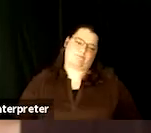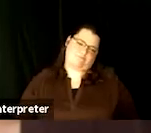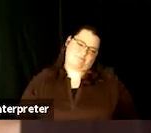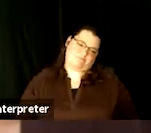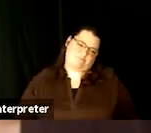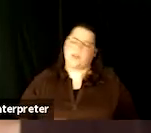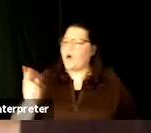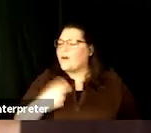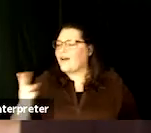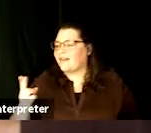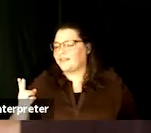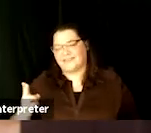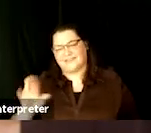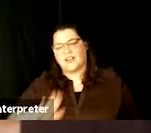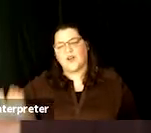victory?